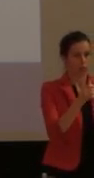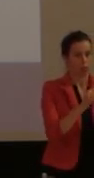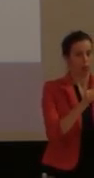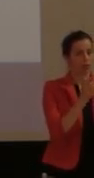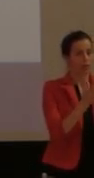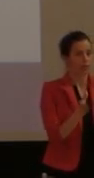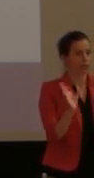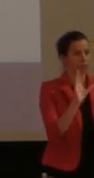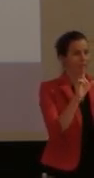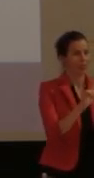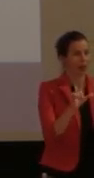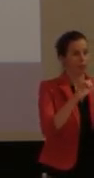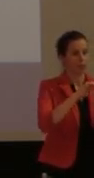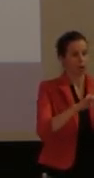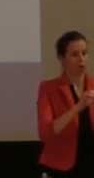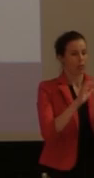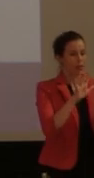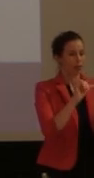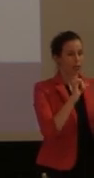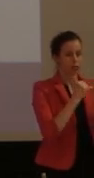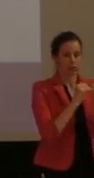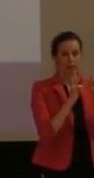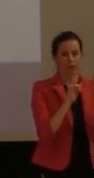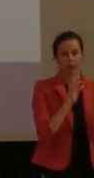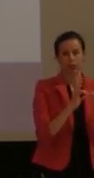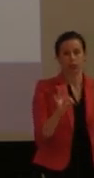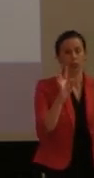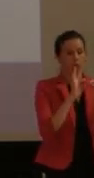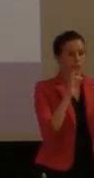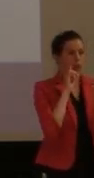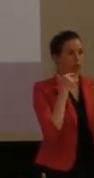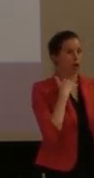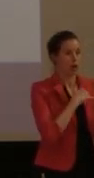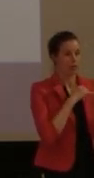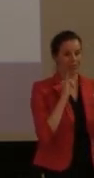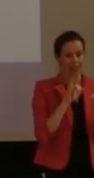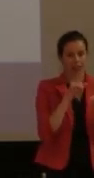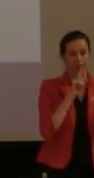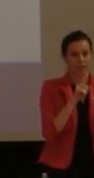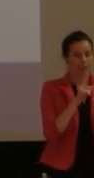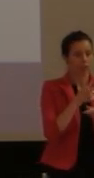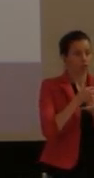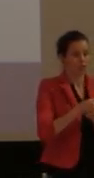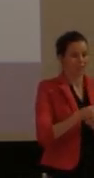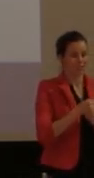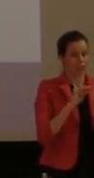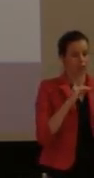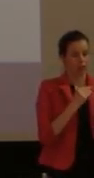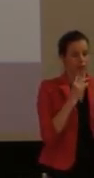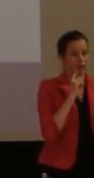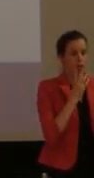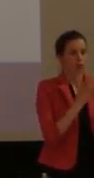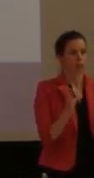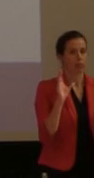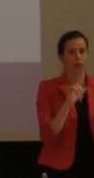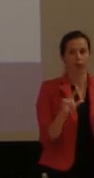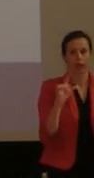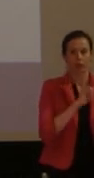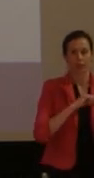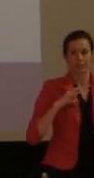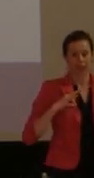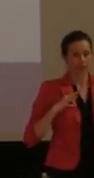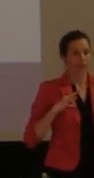the Public Library Association, which has been critical for us. This is the trusted organization for public library